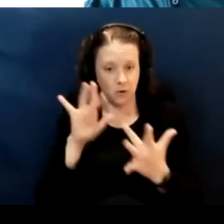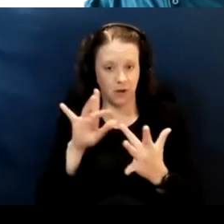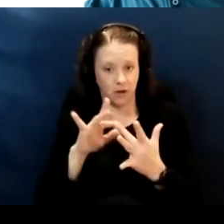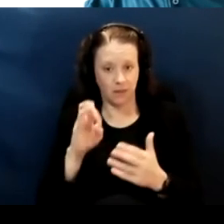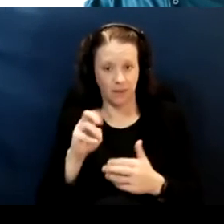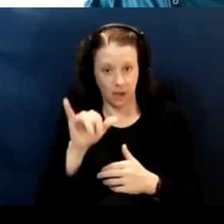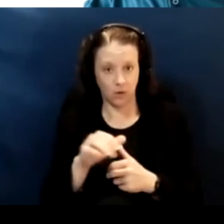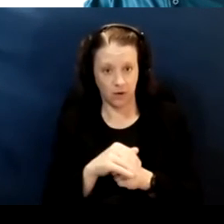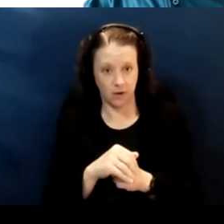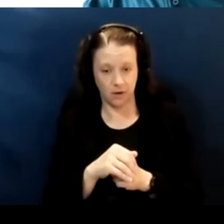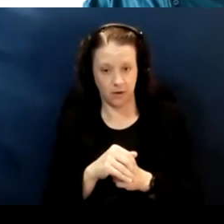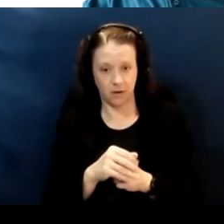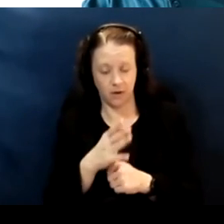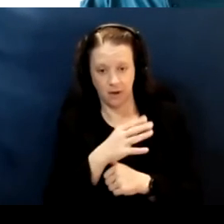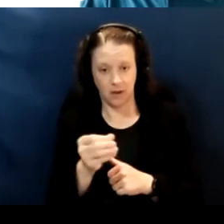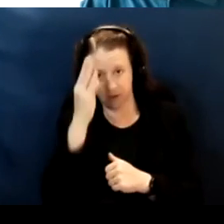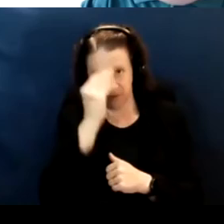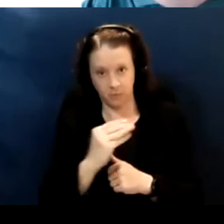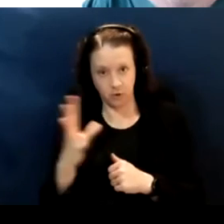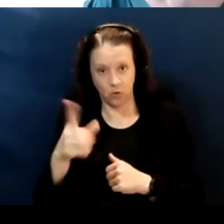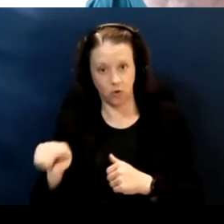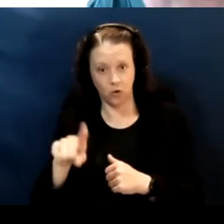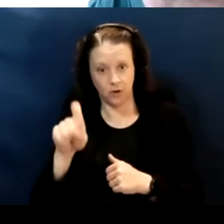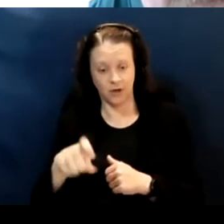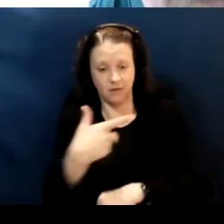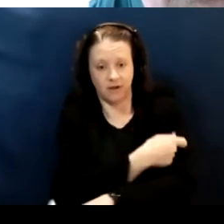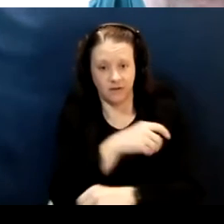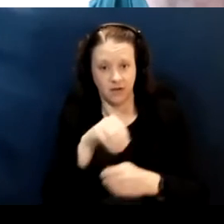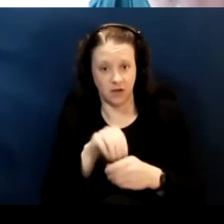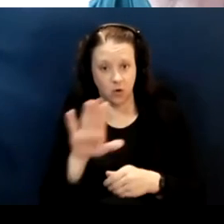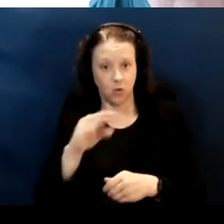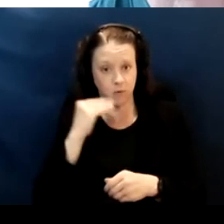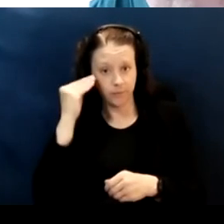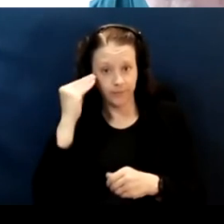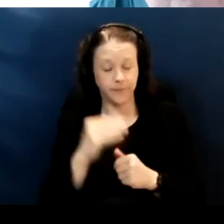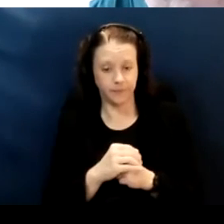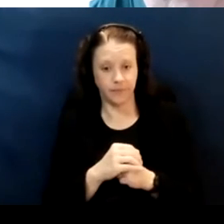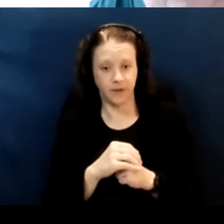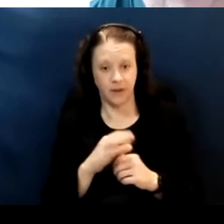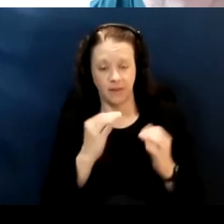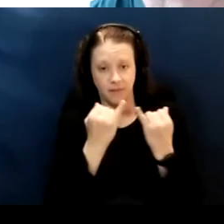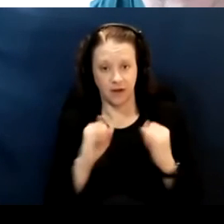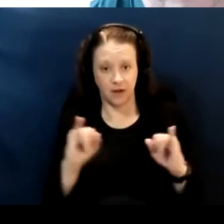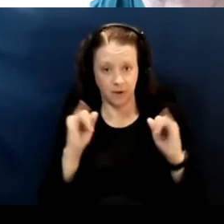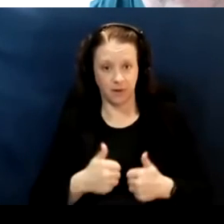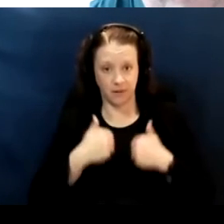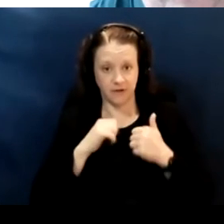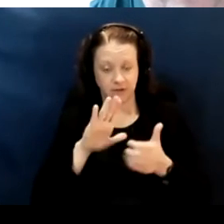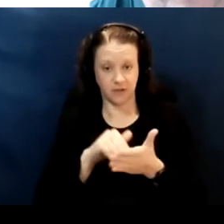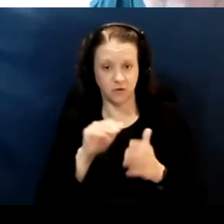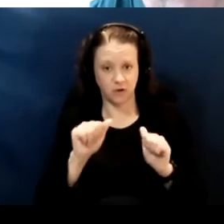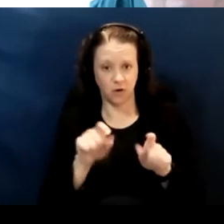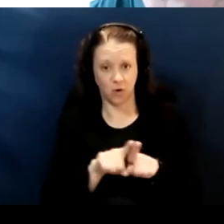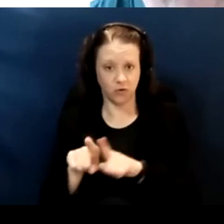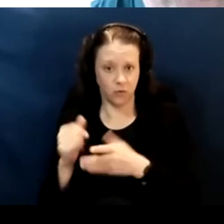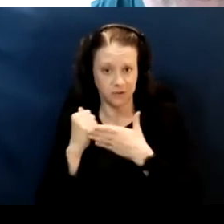county and let them know that you need a vaccine at your house. The independent living centers can also assist with